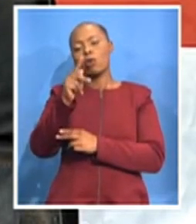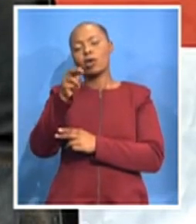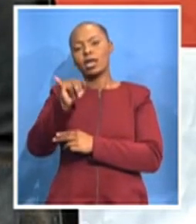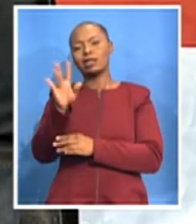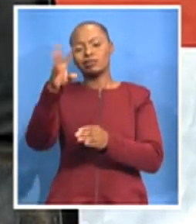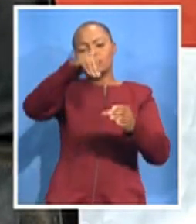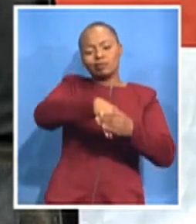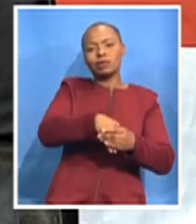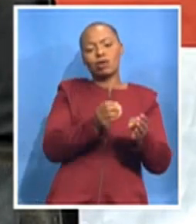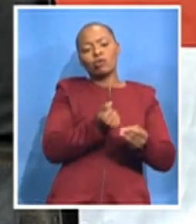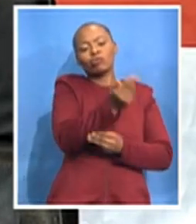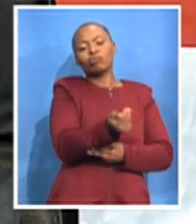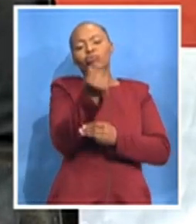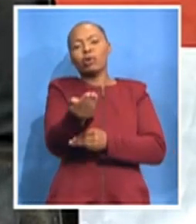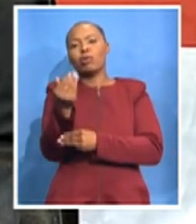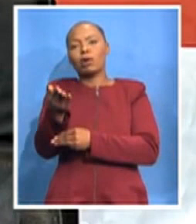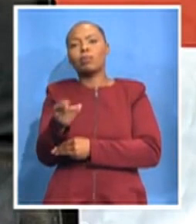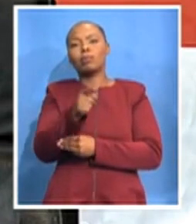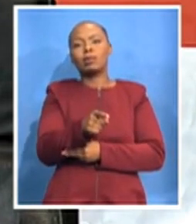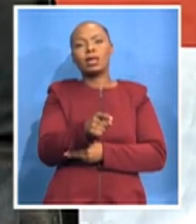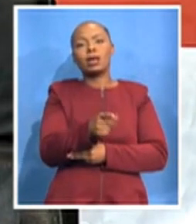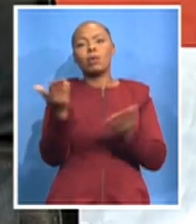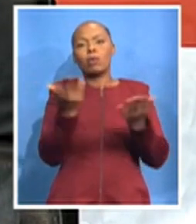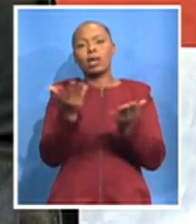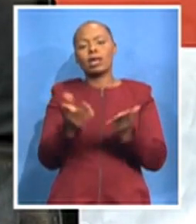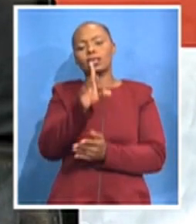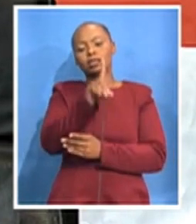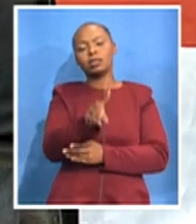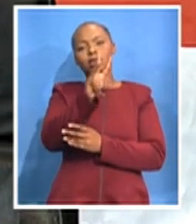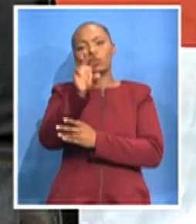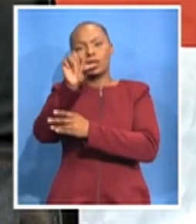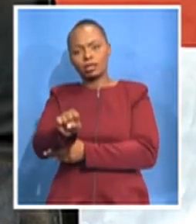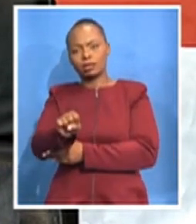the DWS: repairing water infrastructure in